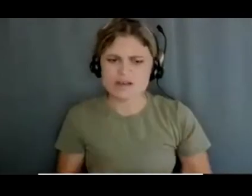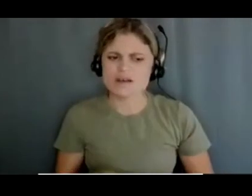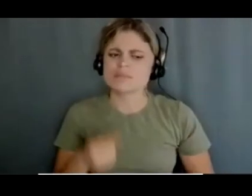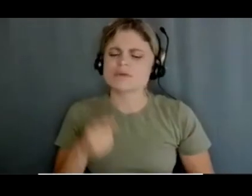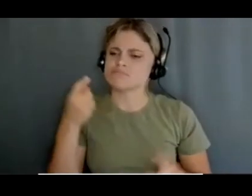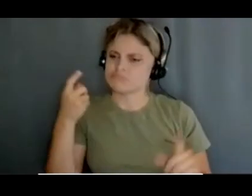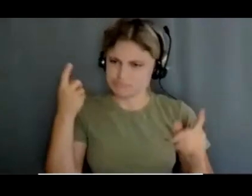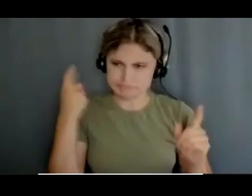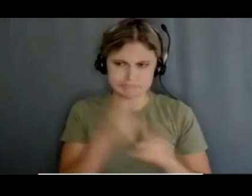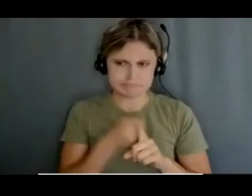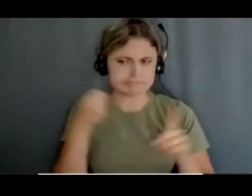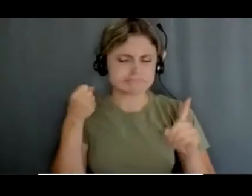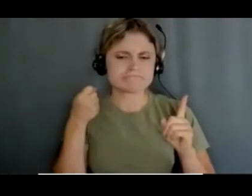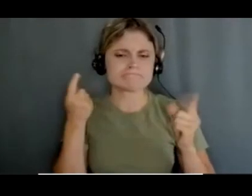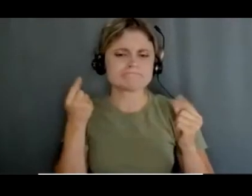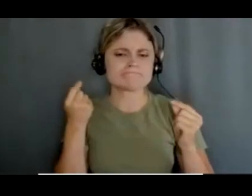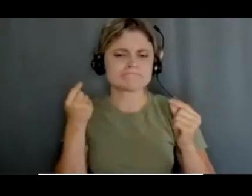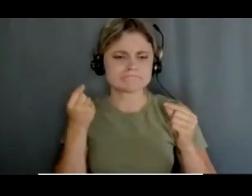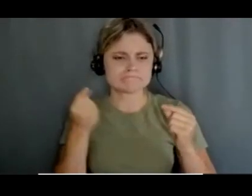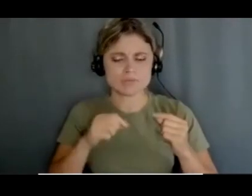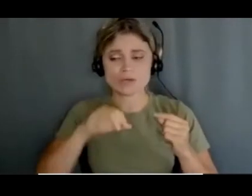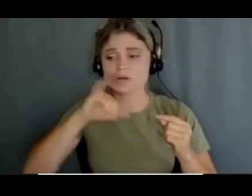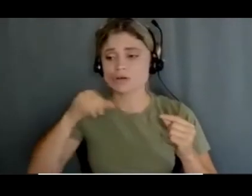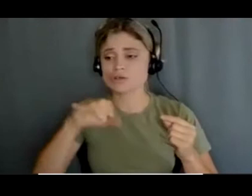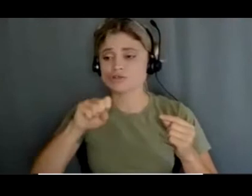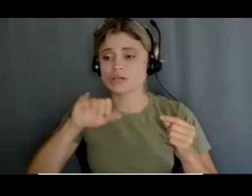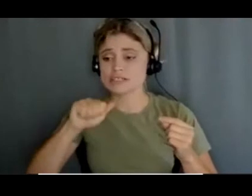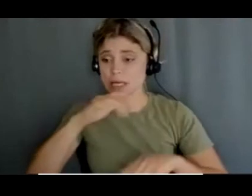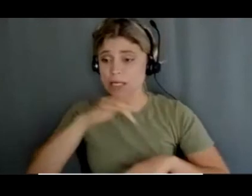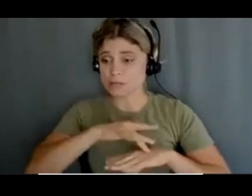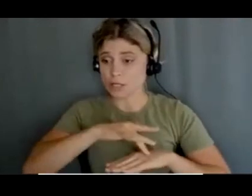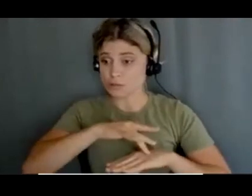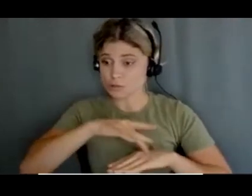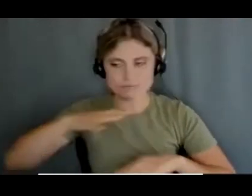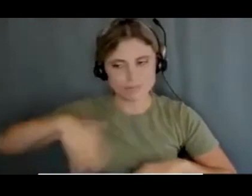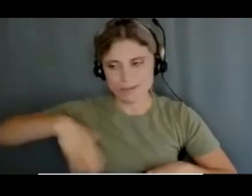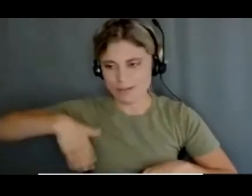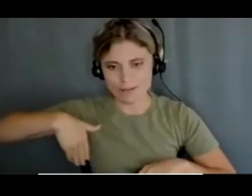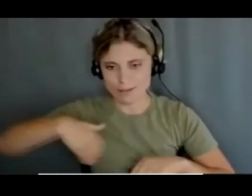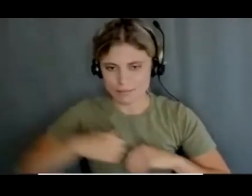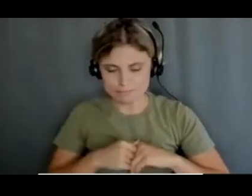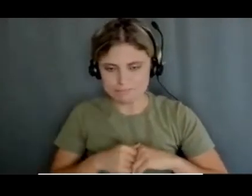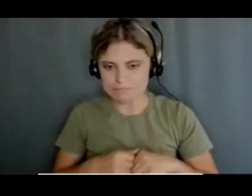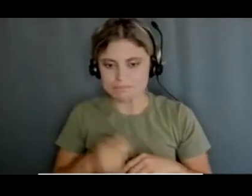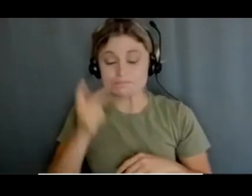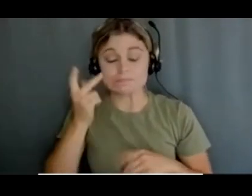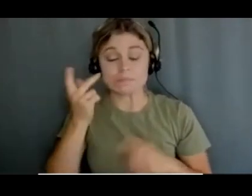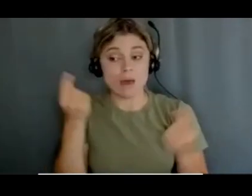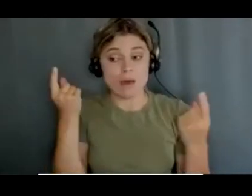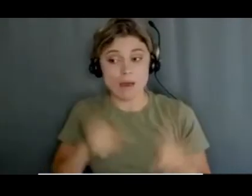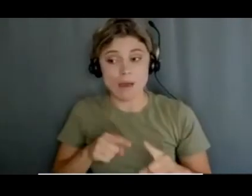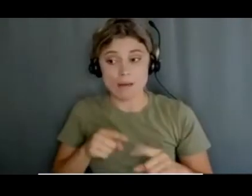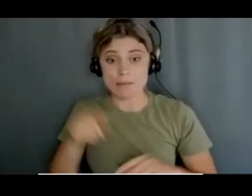One day, they went to a place where Jessica had never been before. A red and blue bird flew down from a